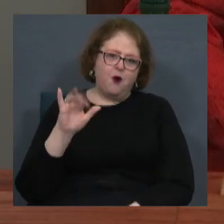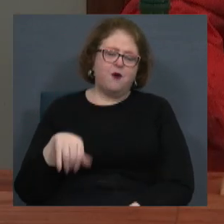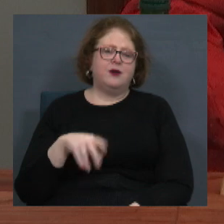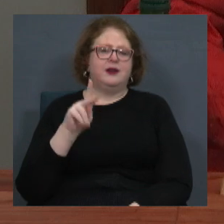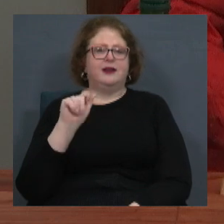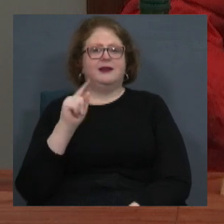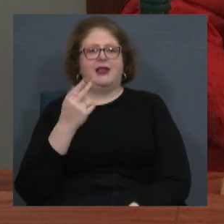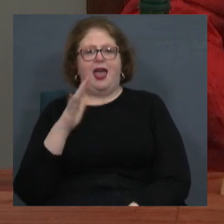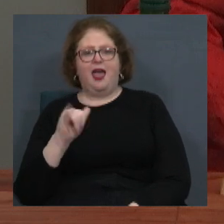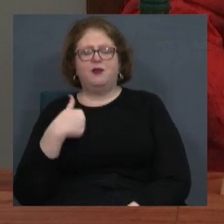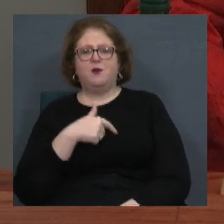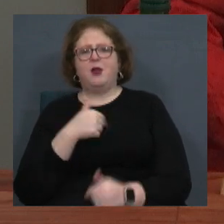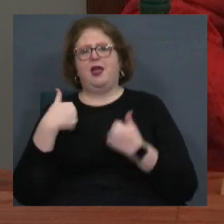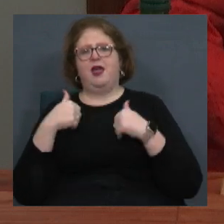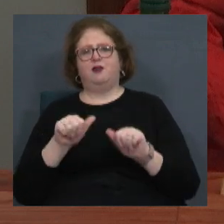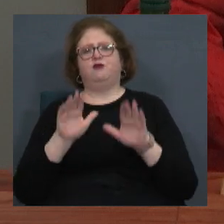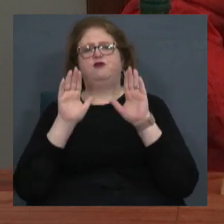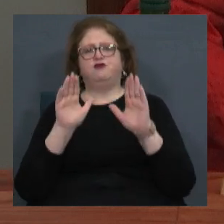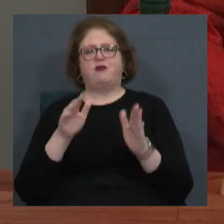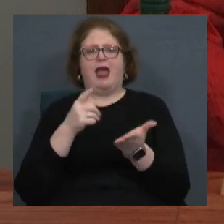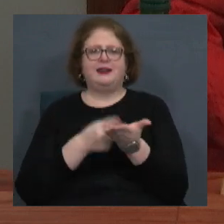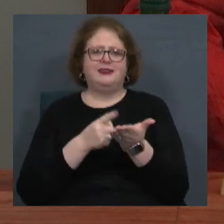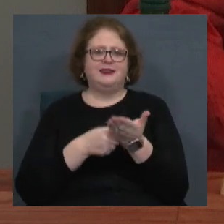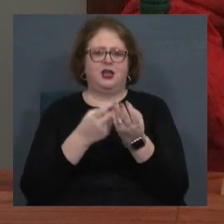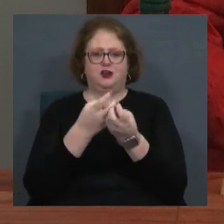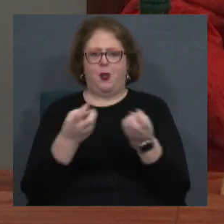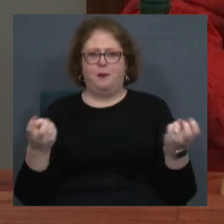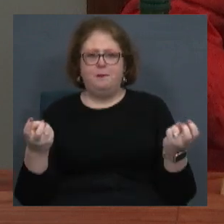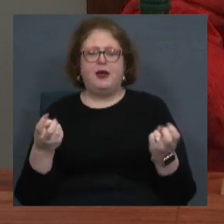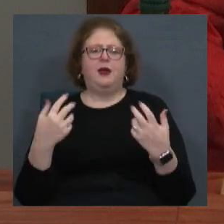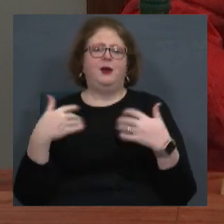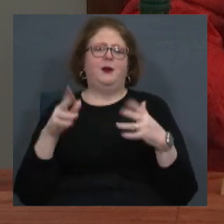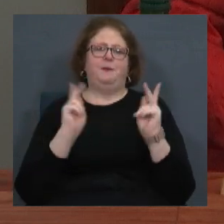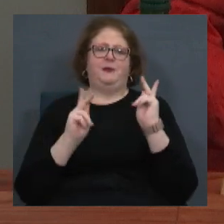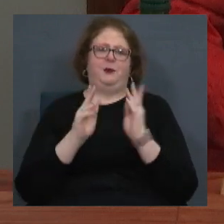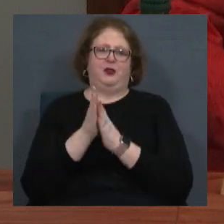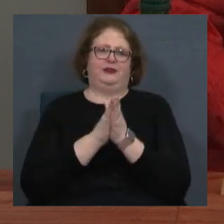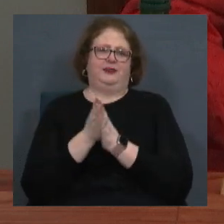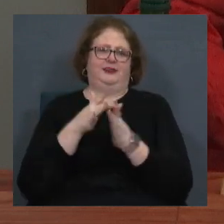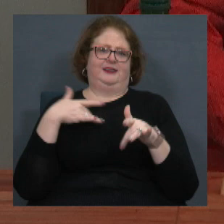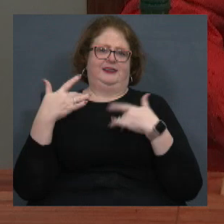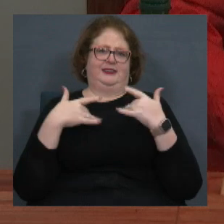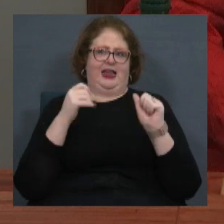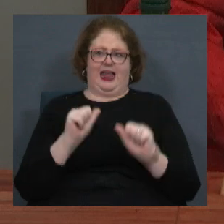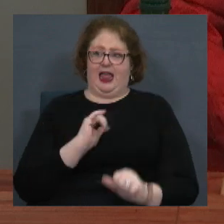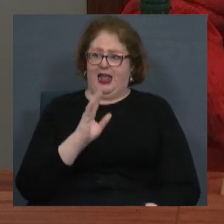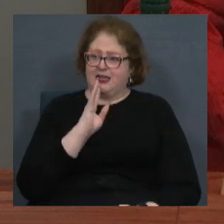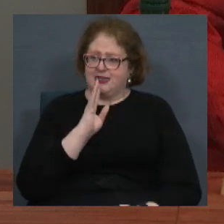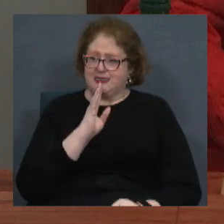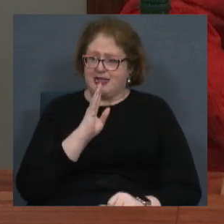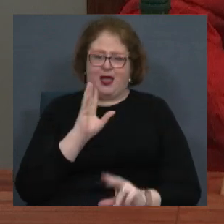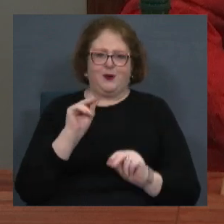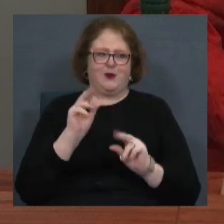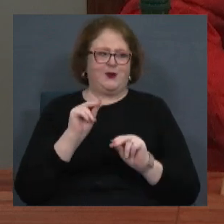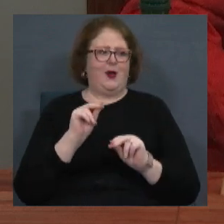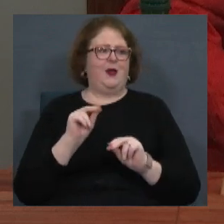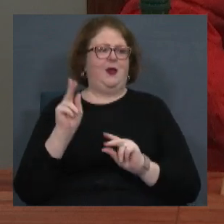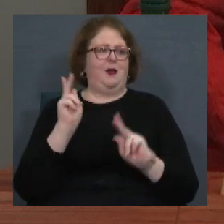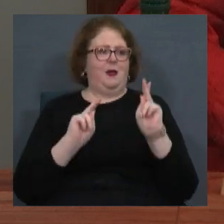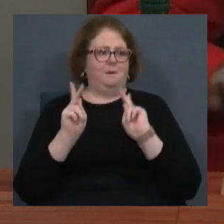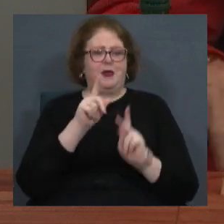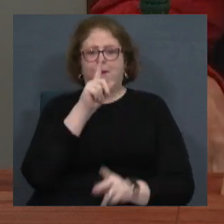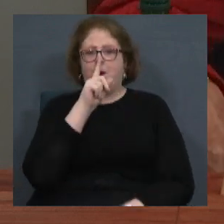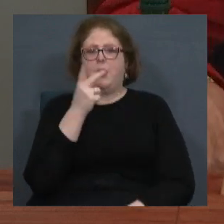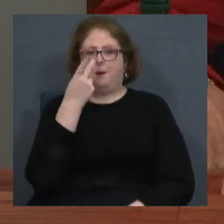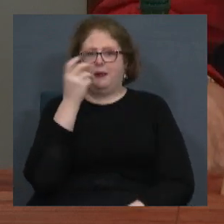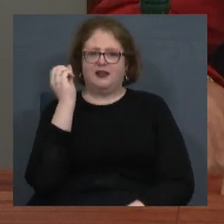panel discussion. People are excited. They are, can I say the word? I can't? No. People were pissed off.